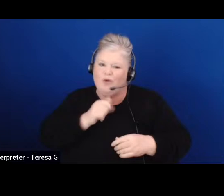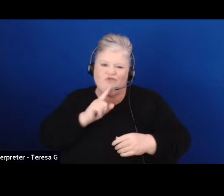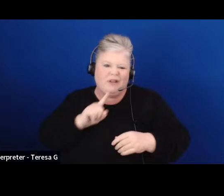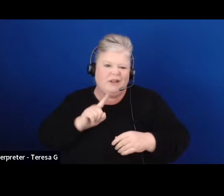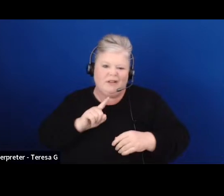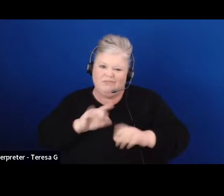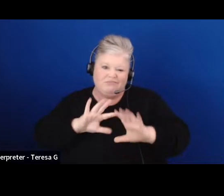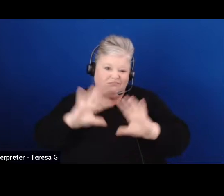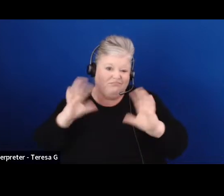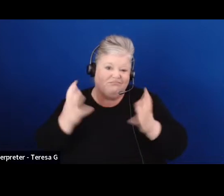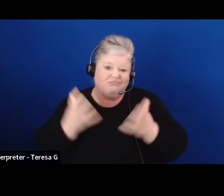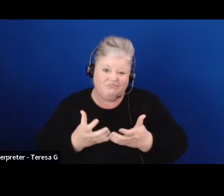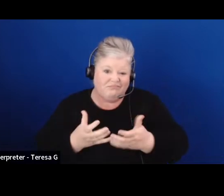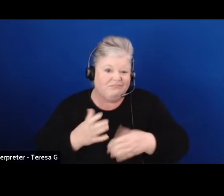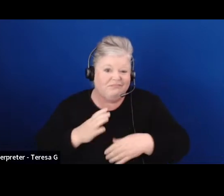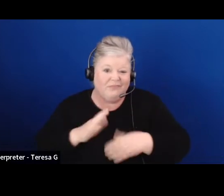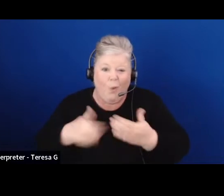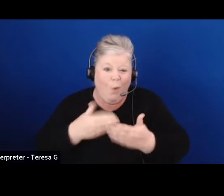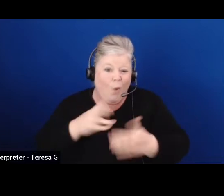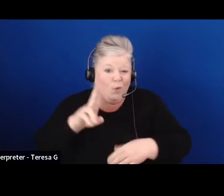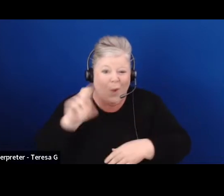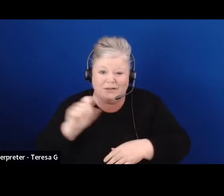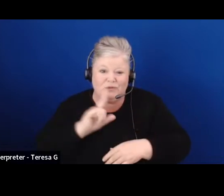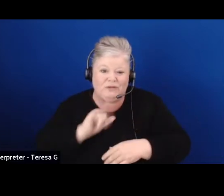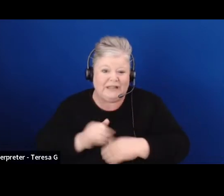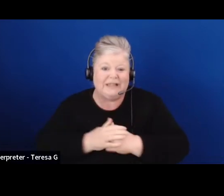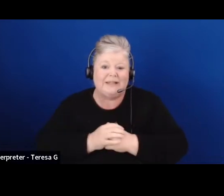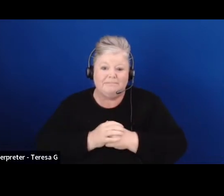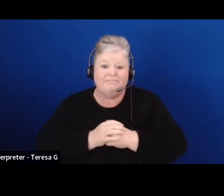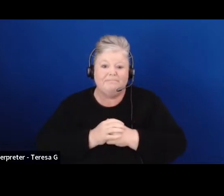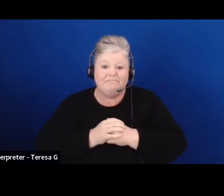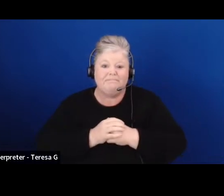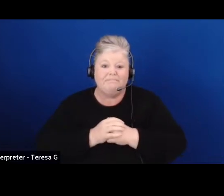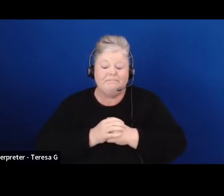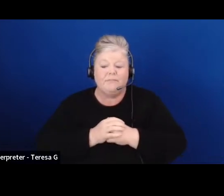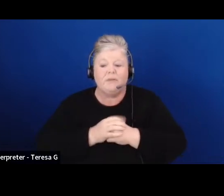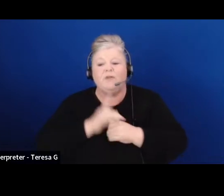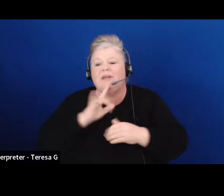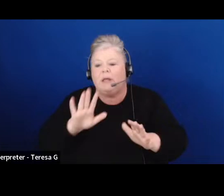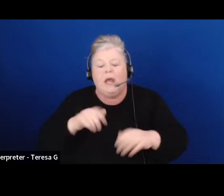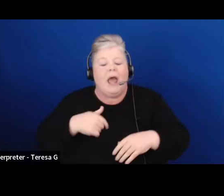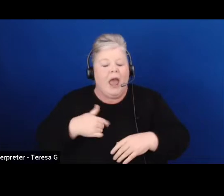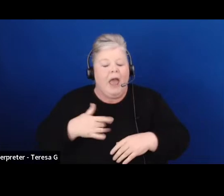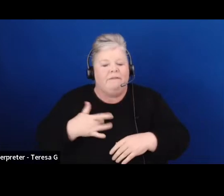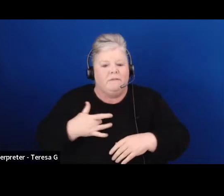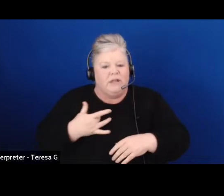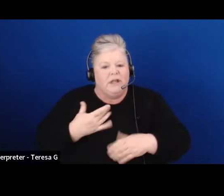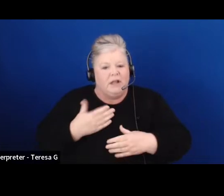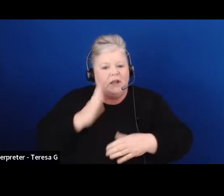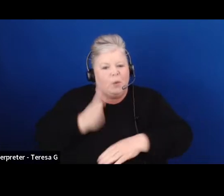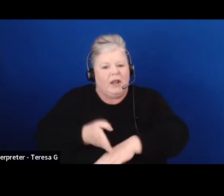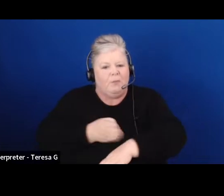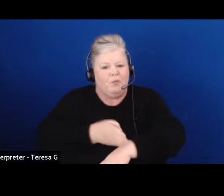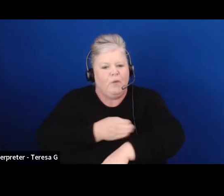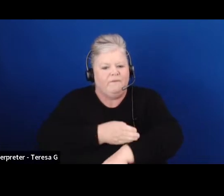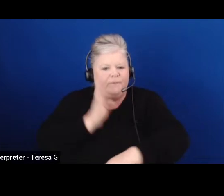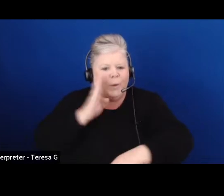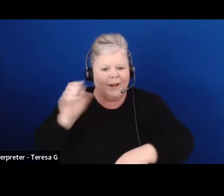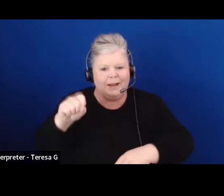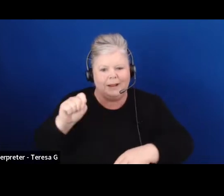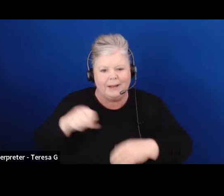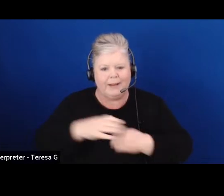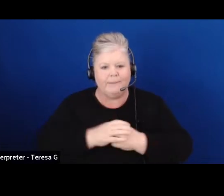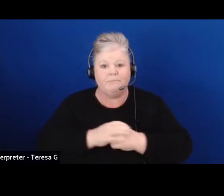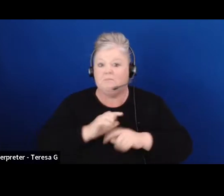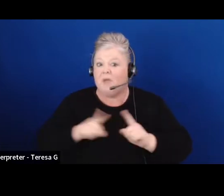Arizona. And so I'm glad that I think things will improve in that area. But if you ever